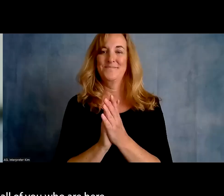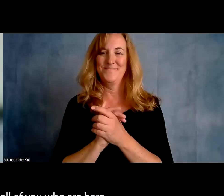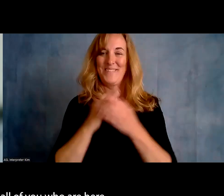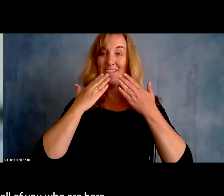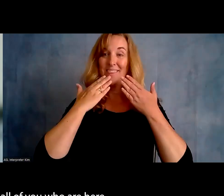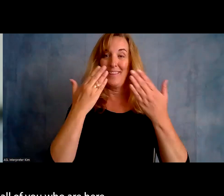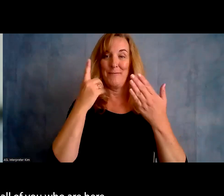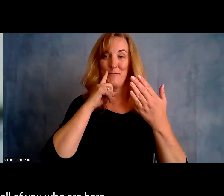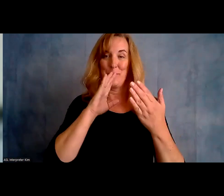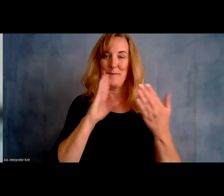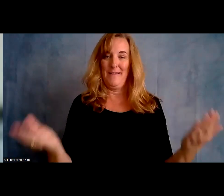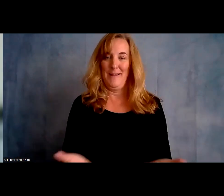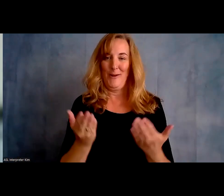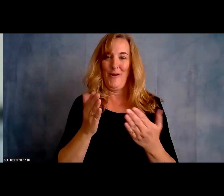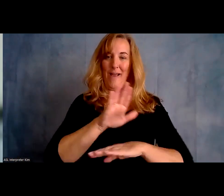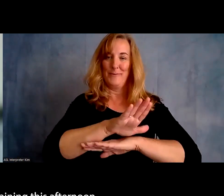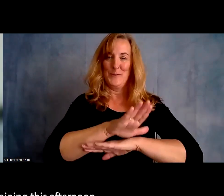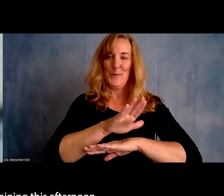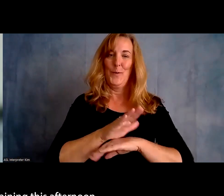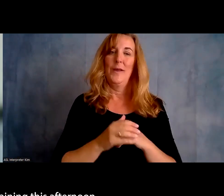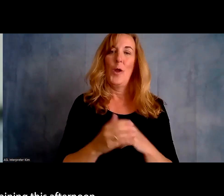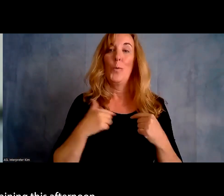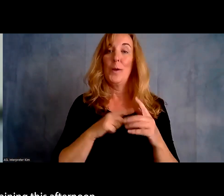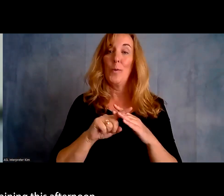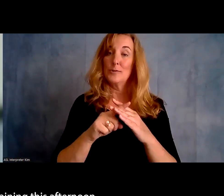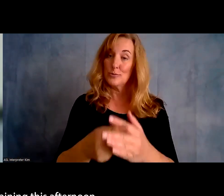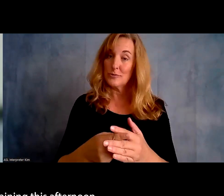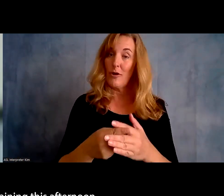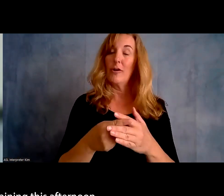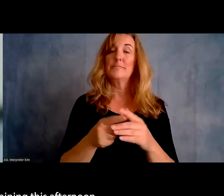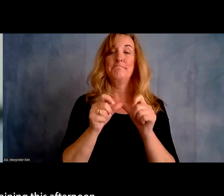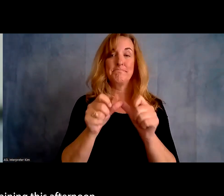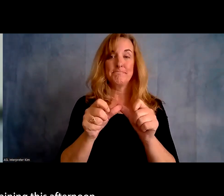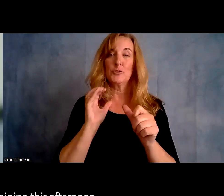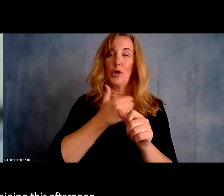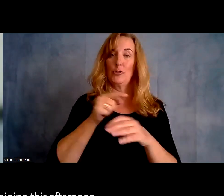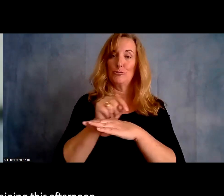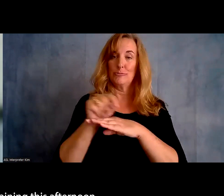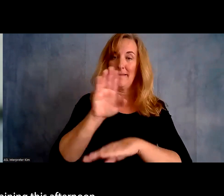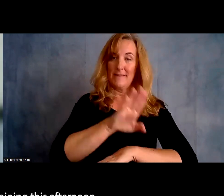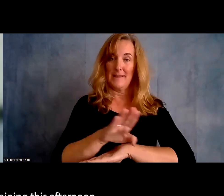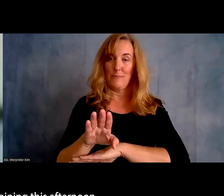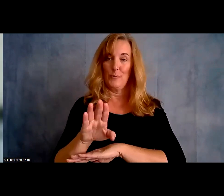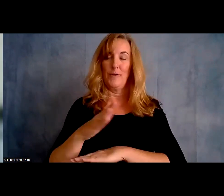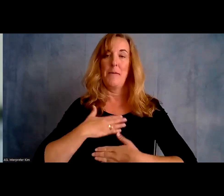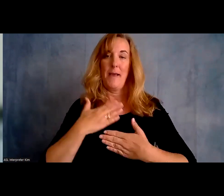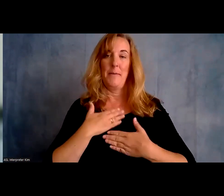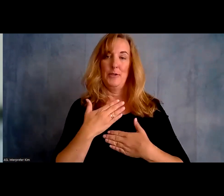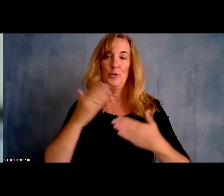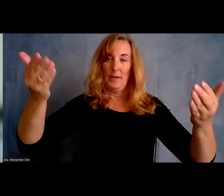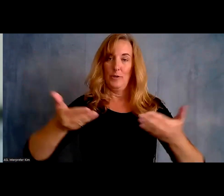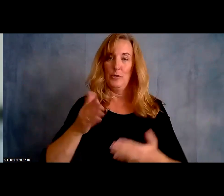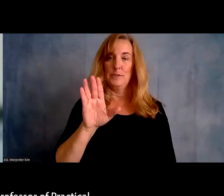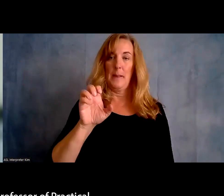for today's training. We want to hop back in and continue our training this afternoon, and I am happy to introduce Dr. Ben